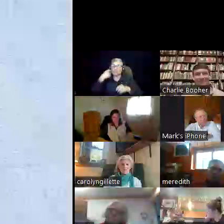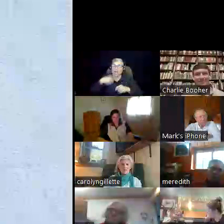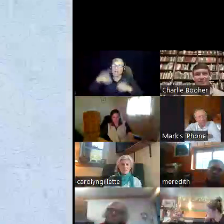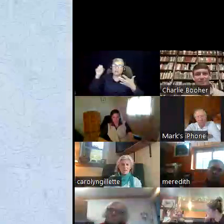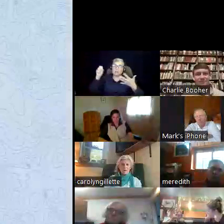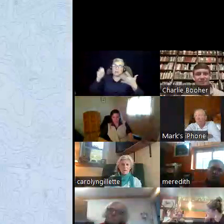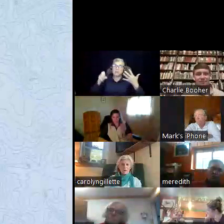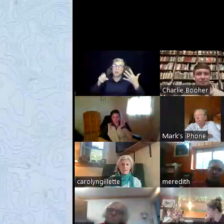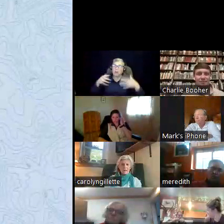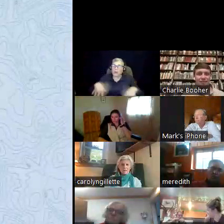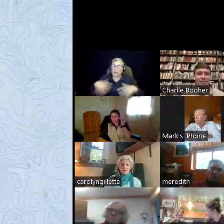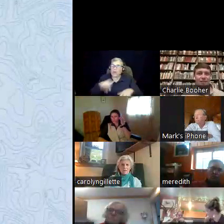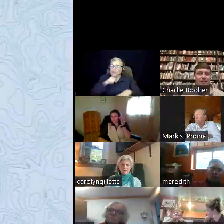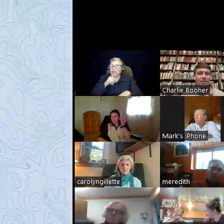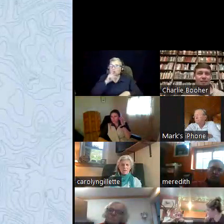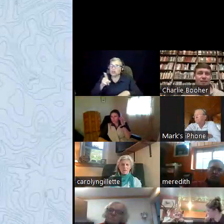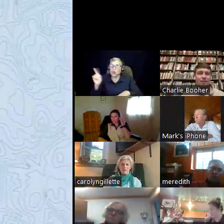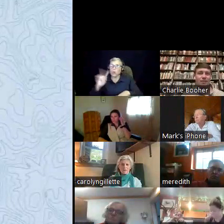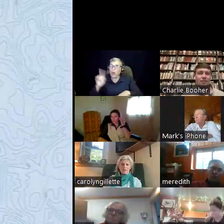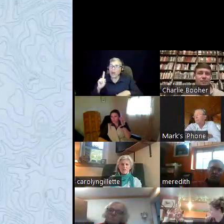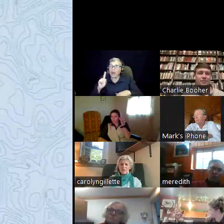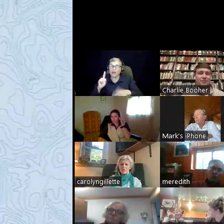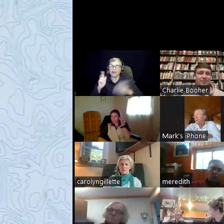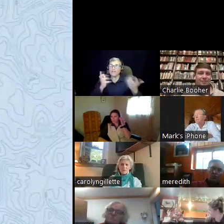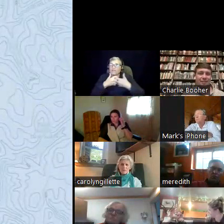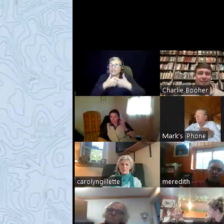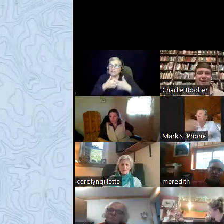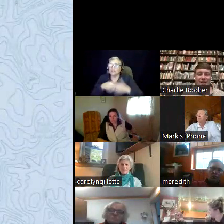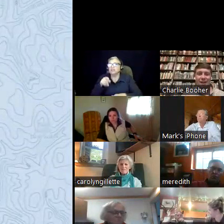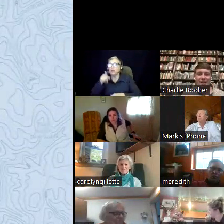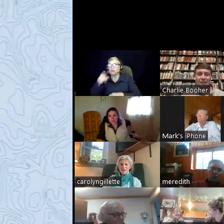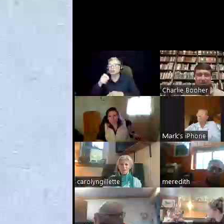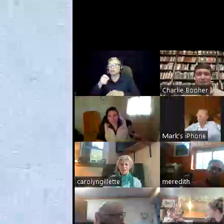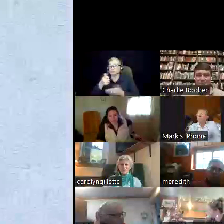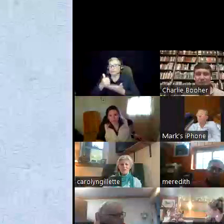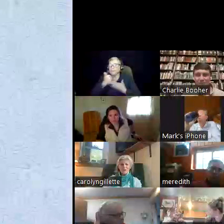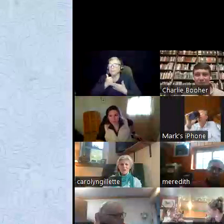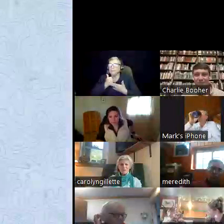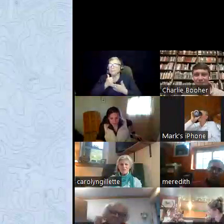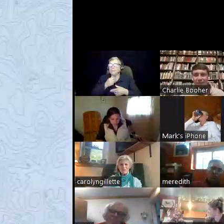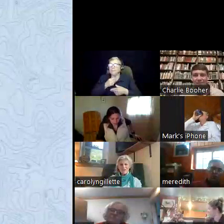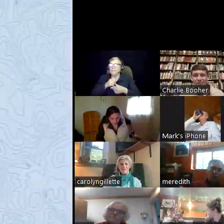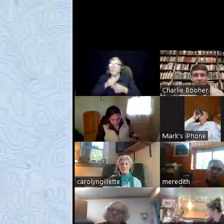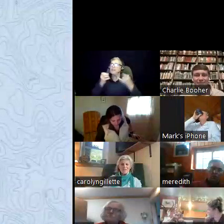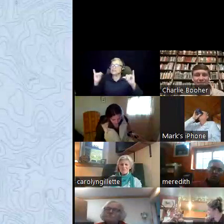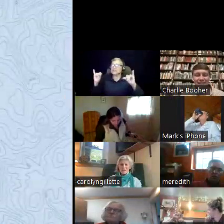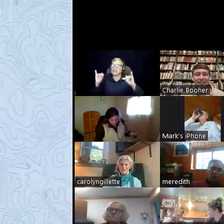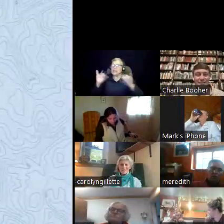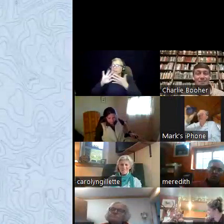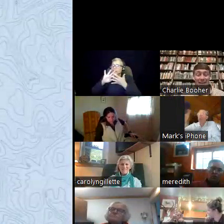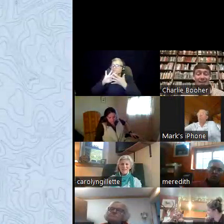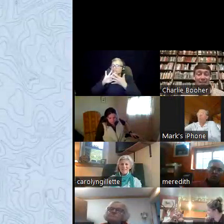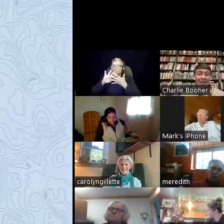just didn't understand quite where it landed. So that is helpful. And it's still a bit fuzzy for